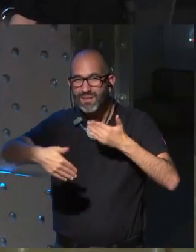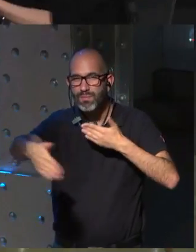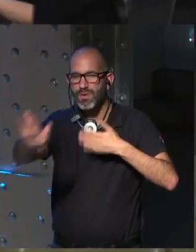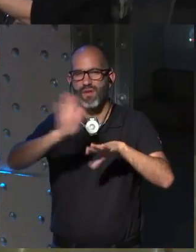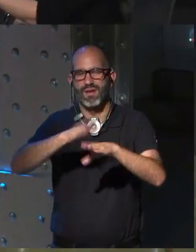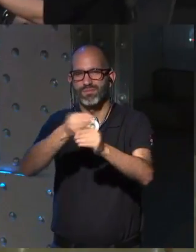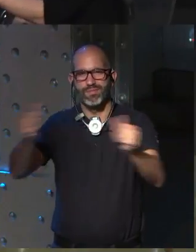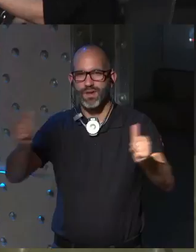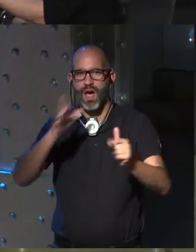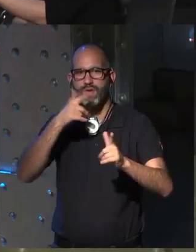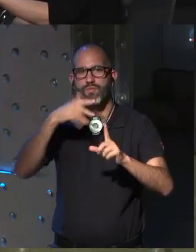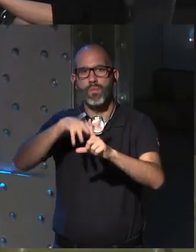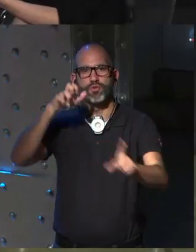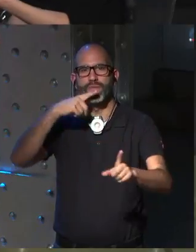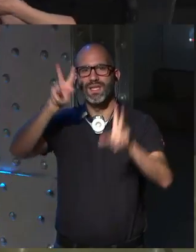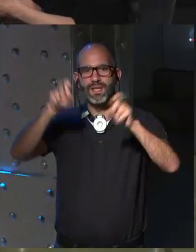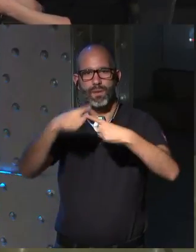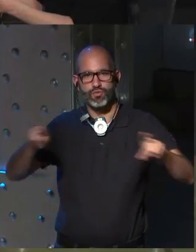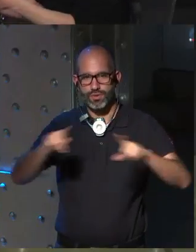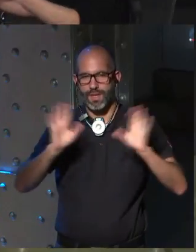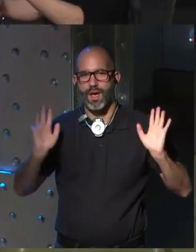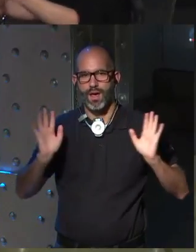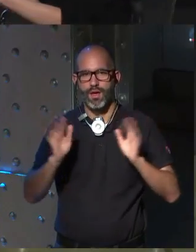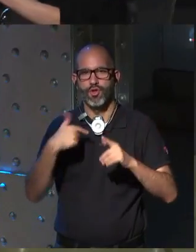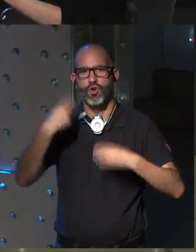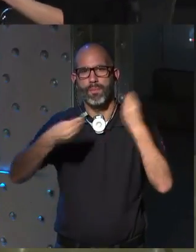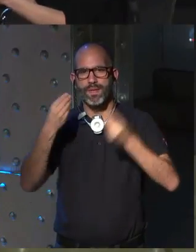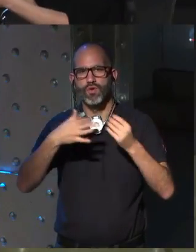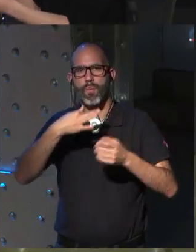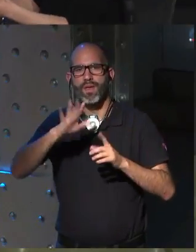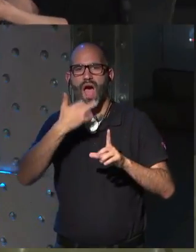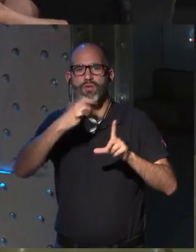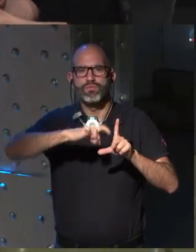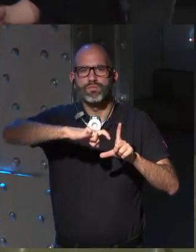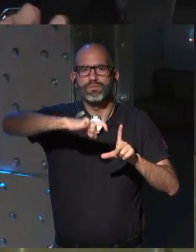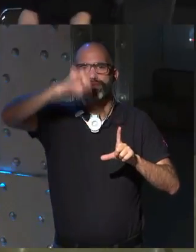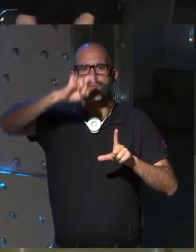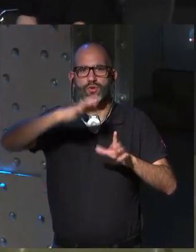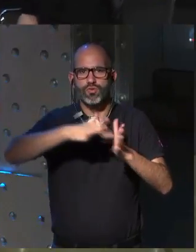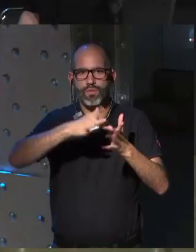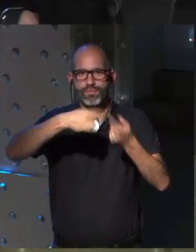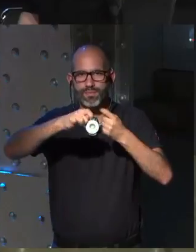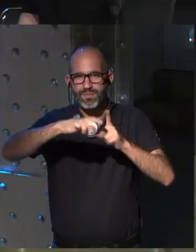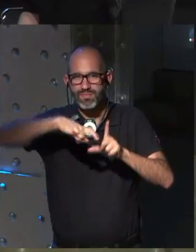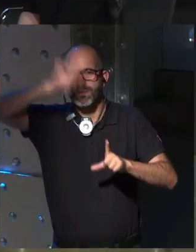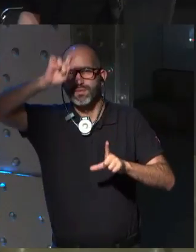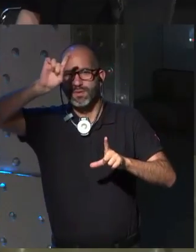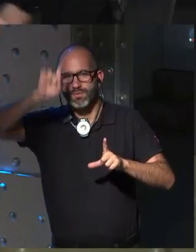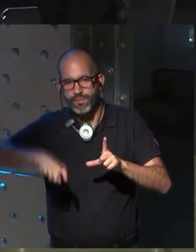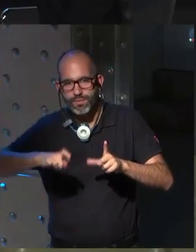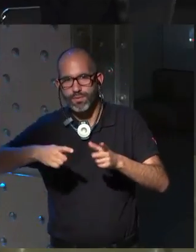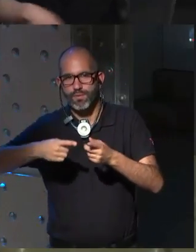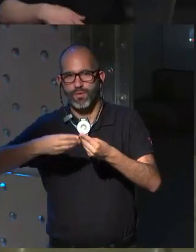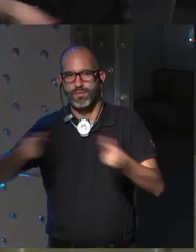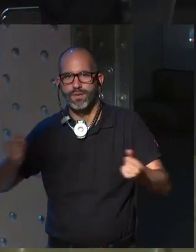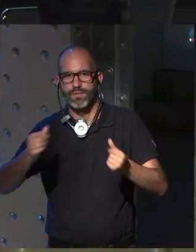long run it loses its ability to impact us. I'm seeing this from the point of view of music. Yes, there may well be a